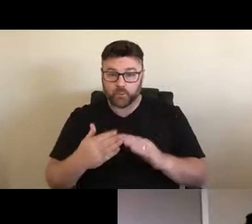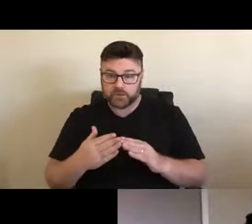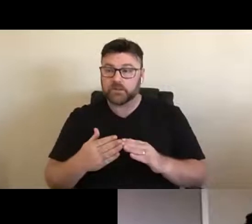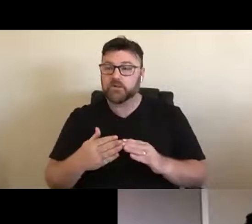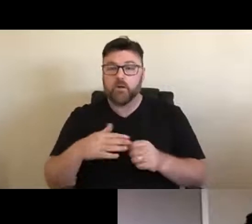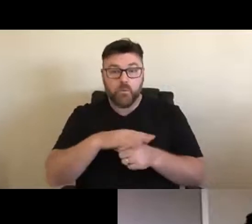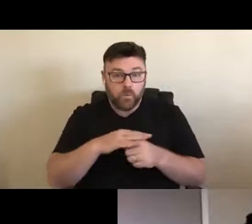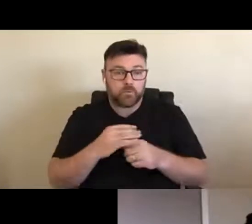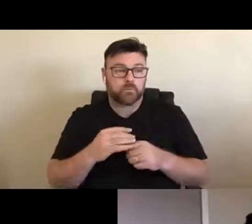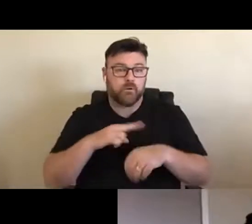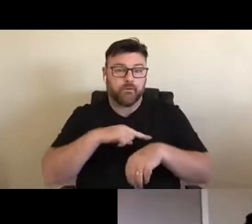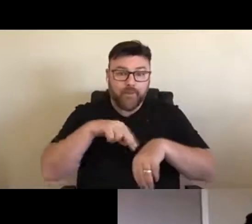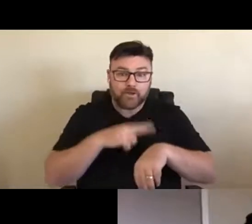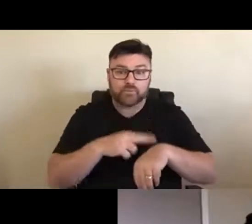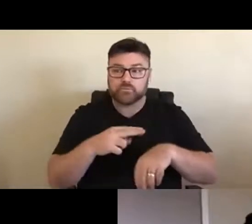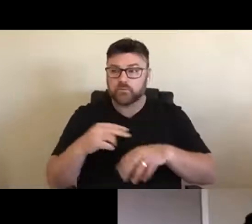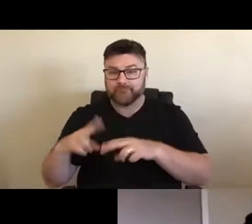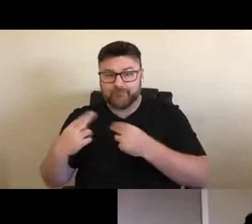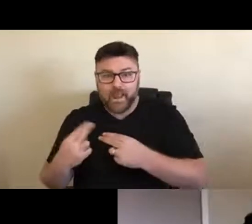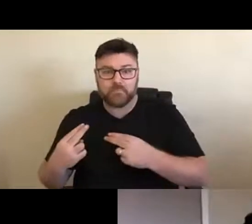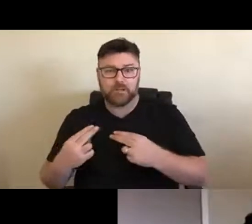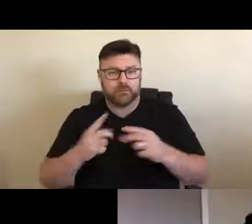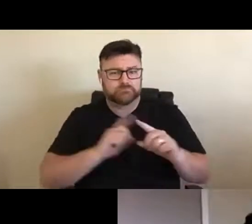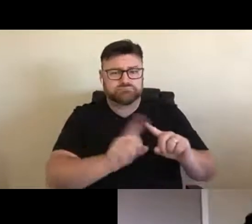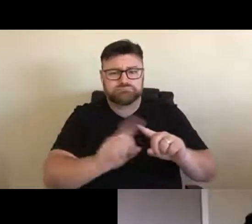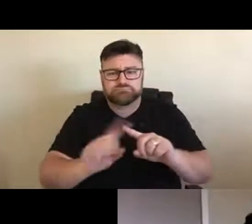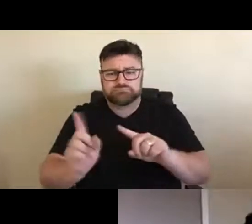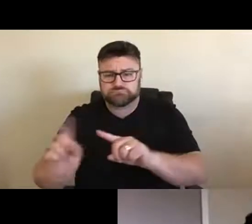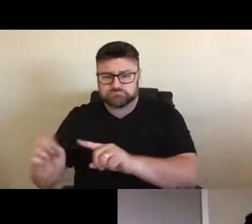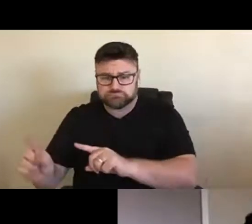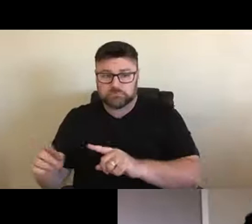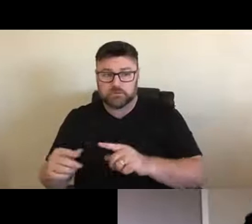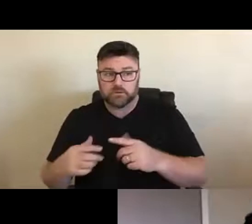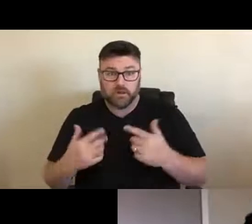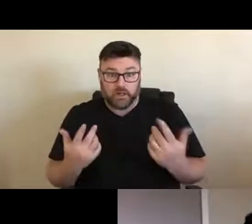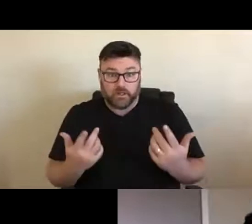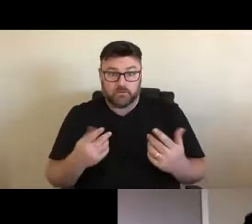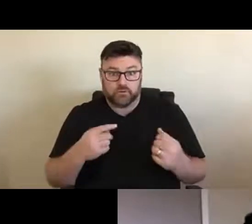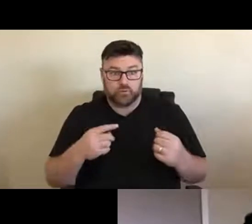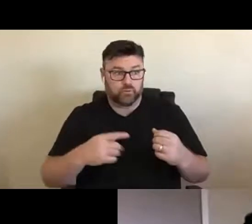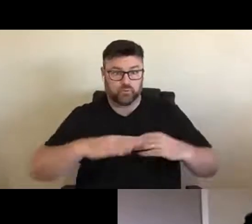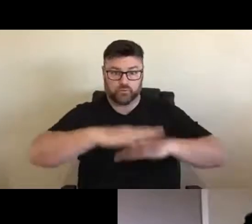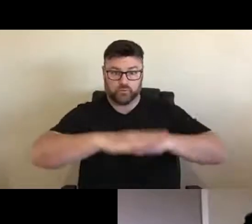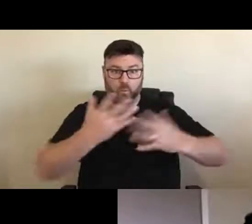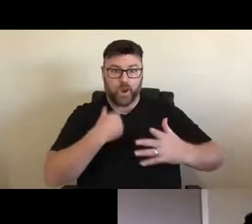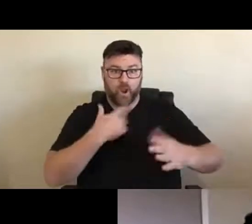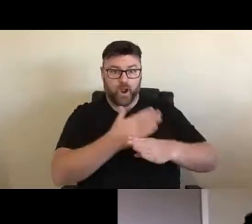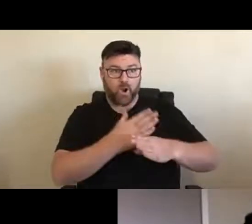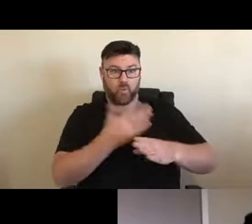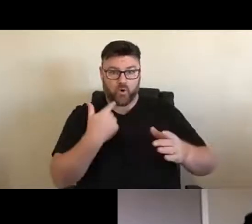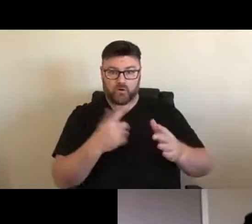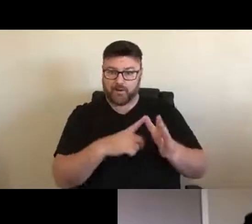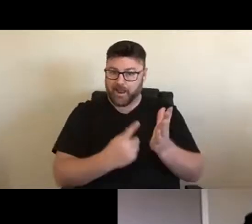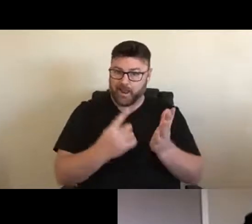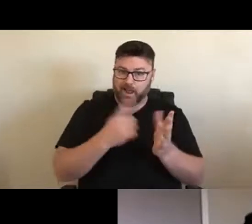locally, and to my family and to the fields that I operate in as an artist, that